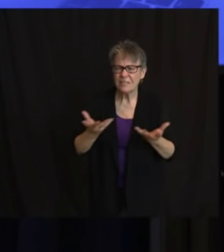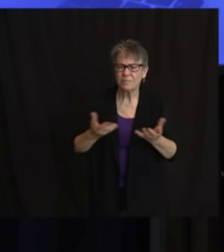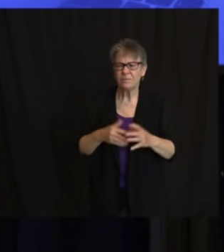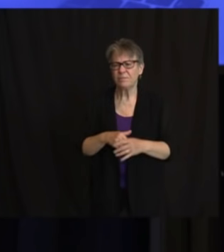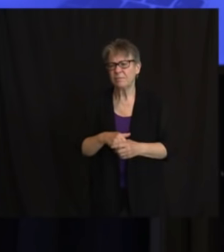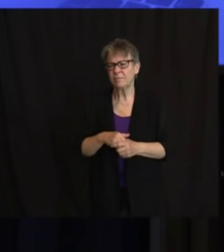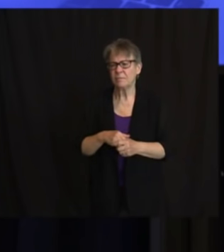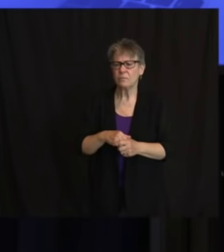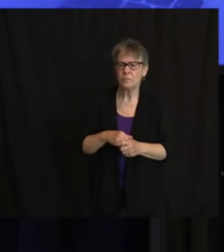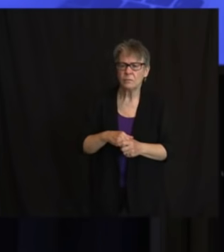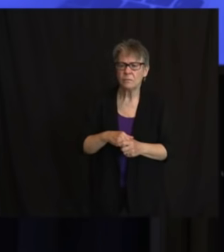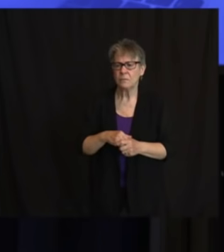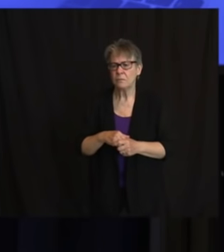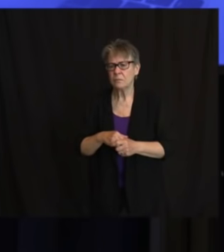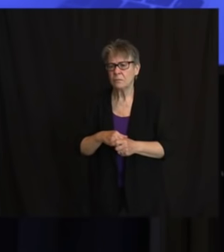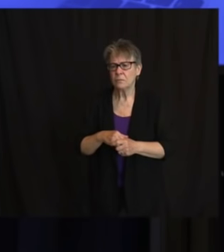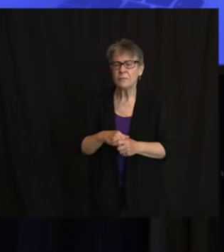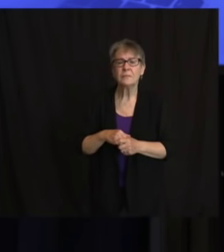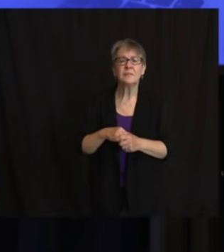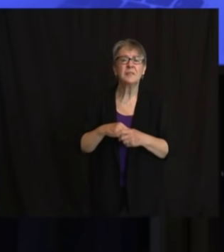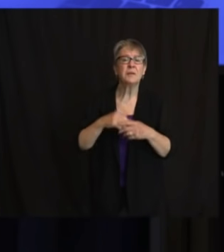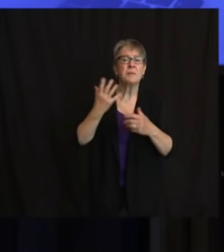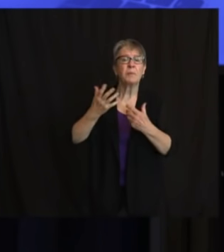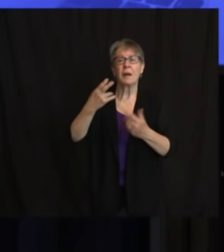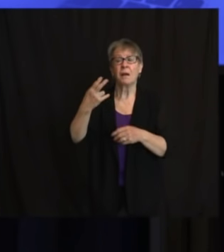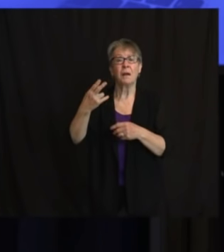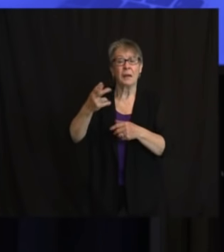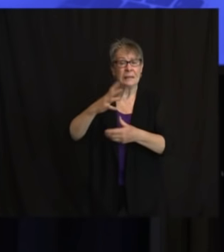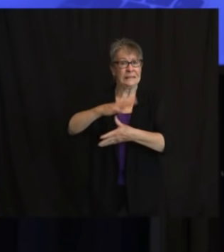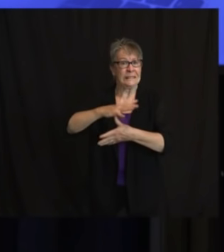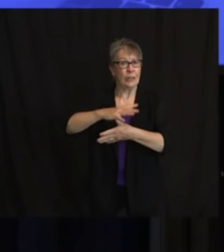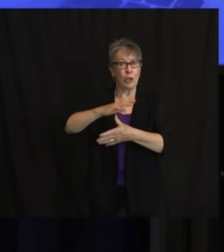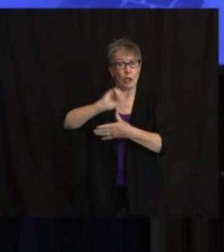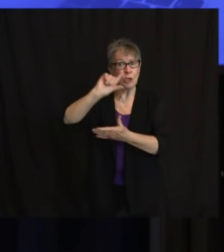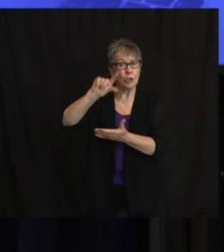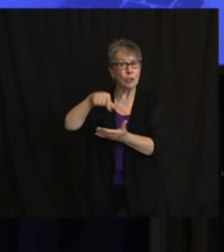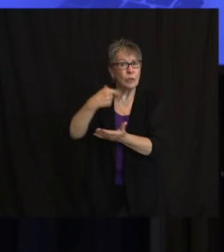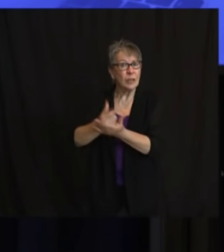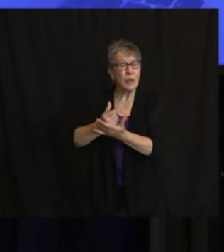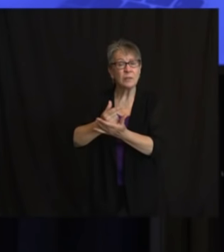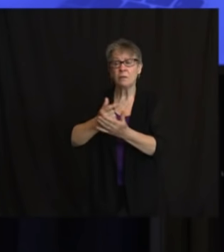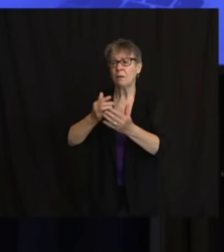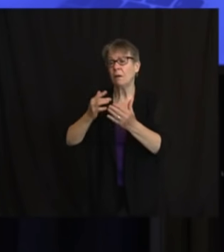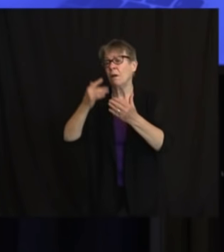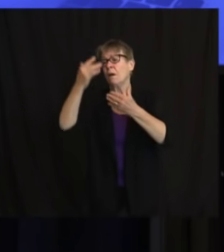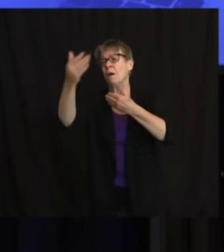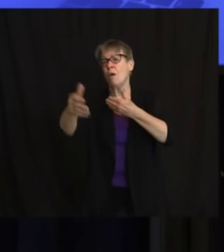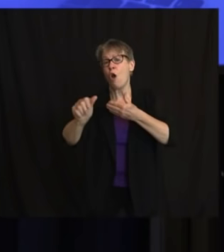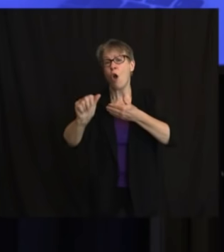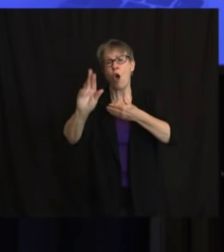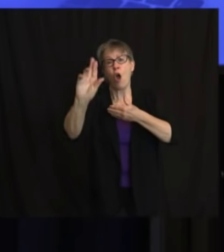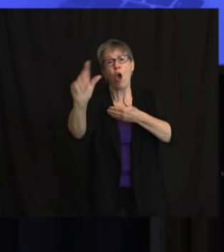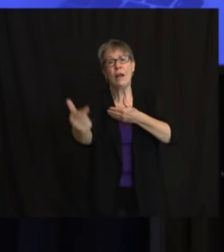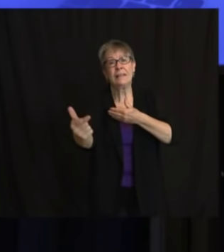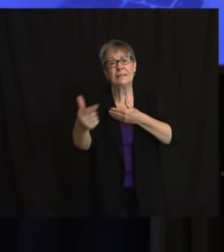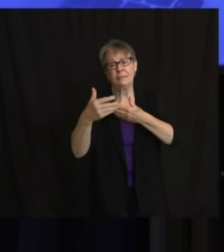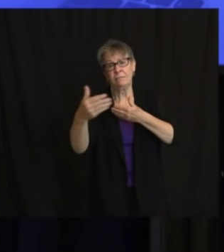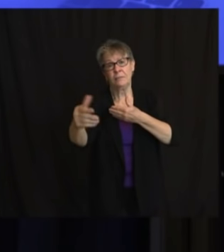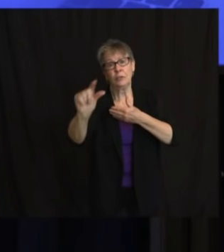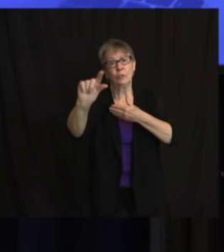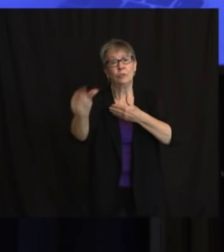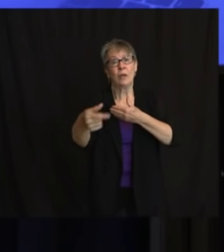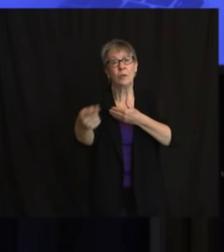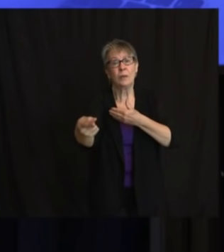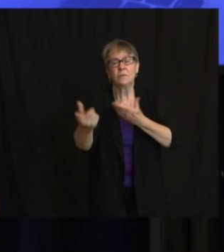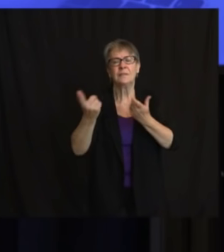in August, to have virtual graduations. I think it's more of an individualized decision. However, we're going to continue to work with the Department of Health to really kind